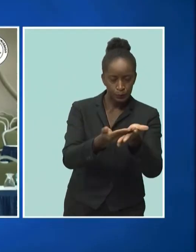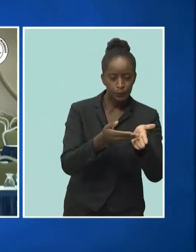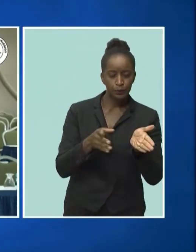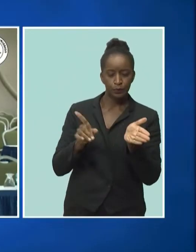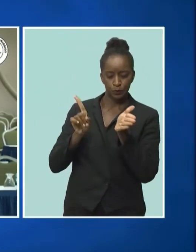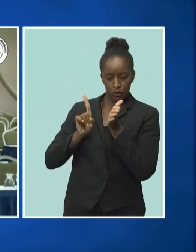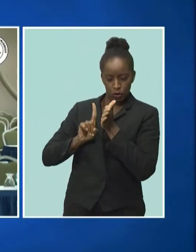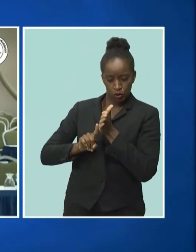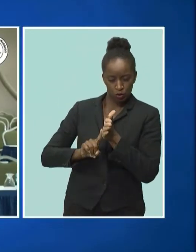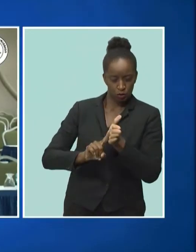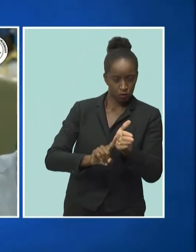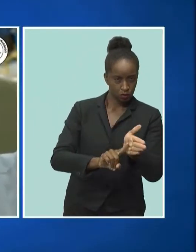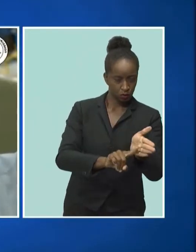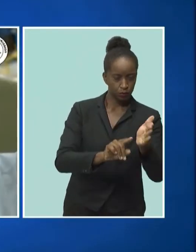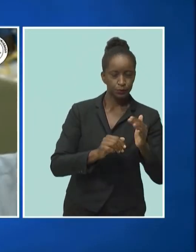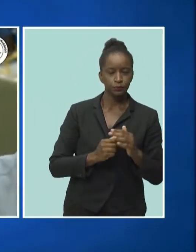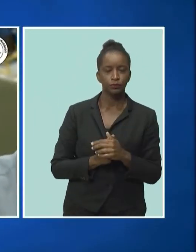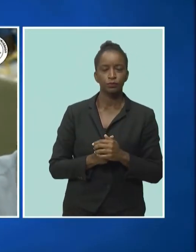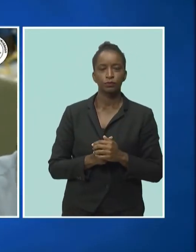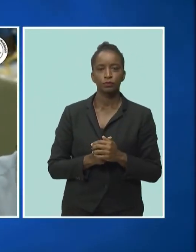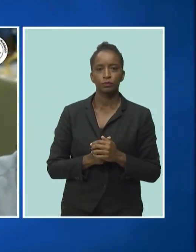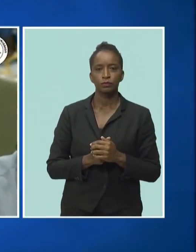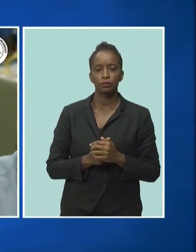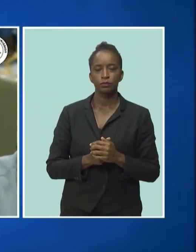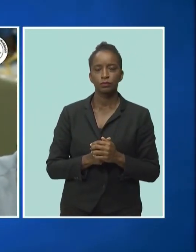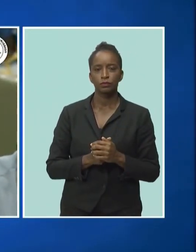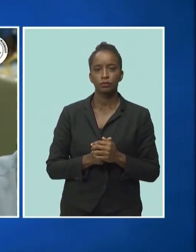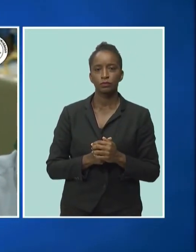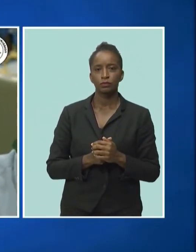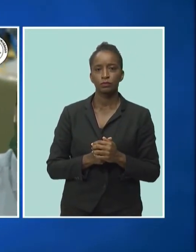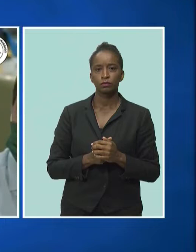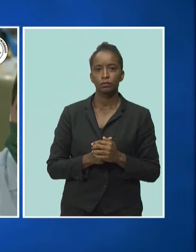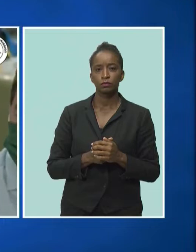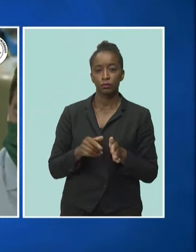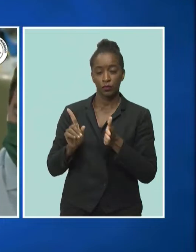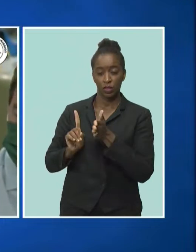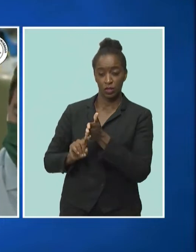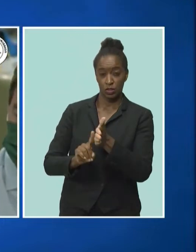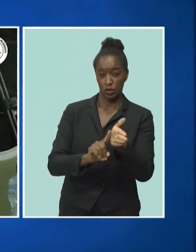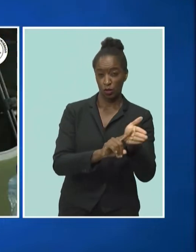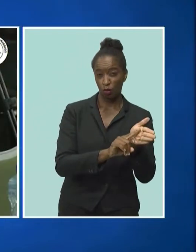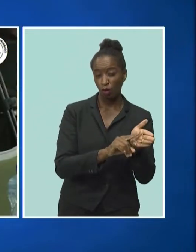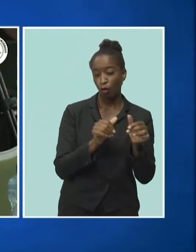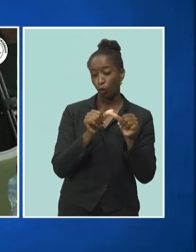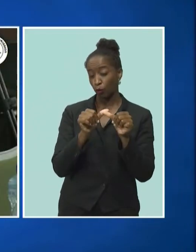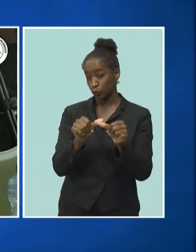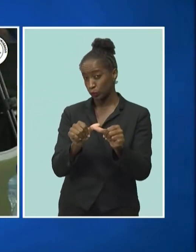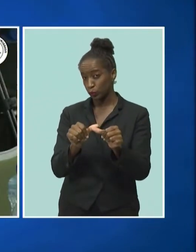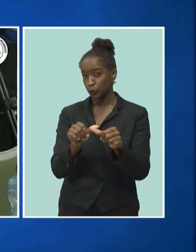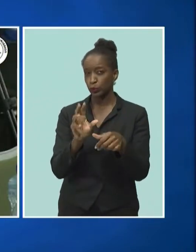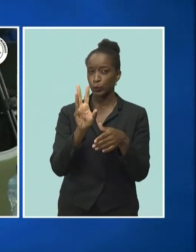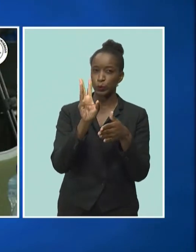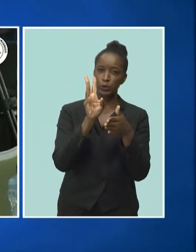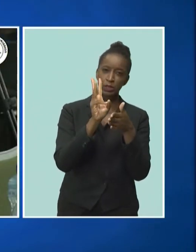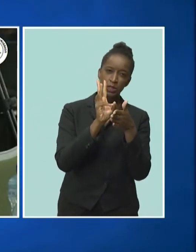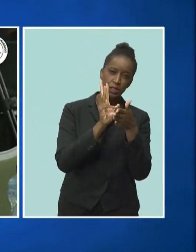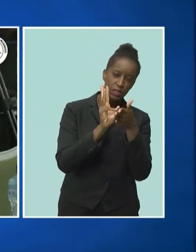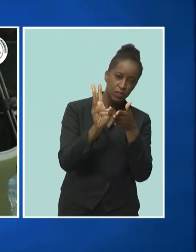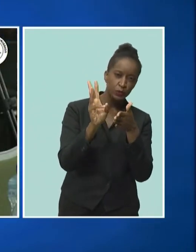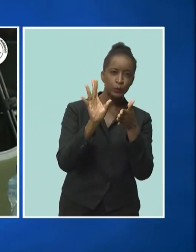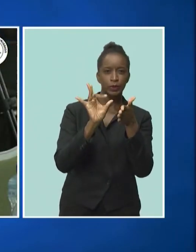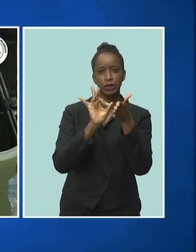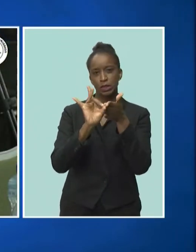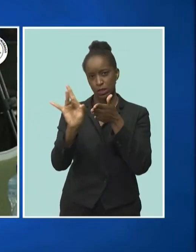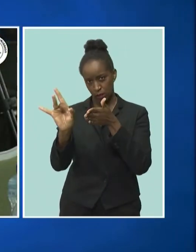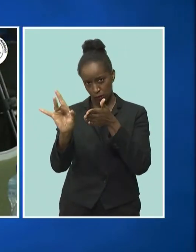that happened during the proceeding. It is expected to take approximately 6 to 8 weeks for the FTC to assess all the